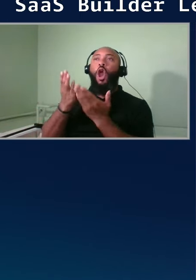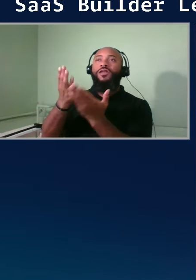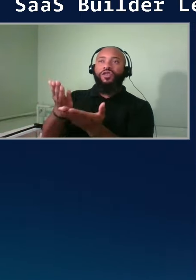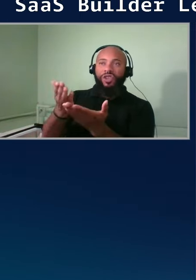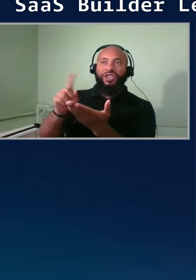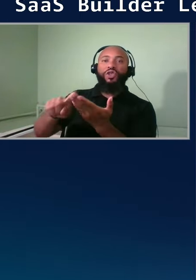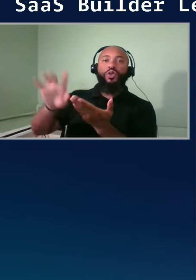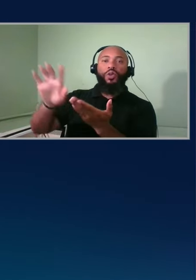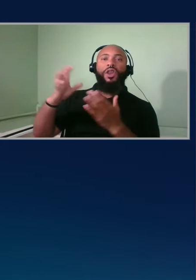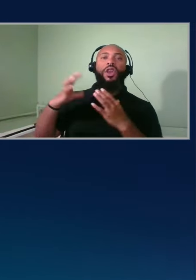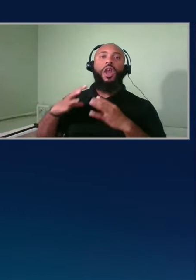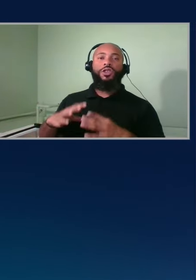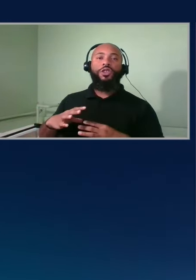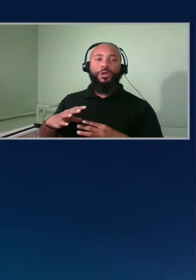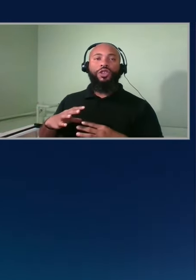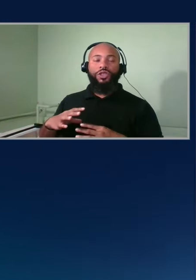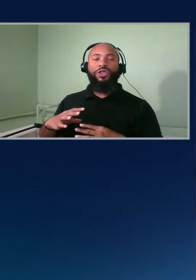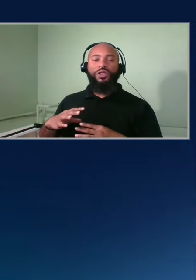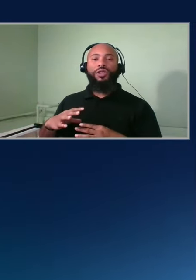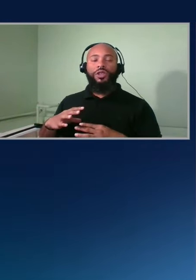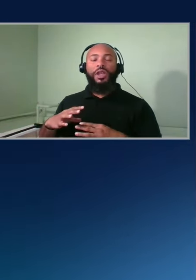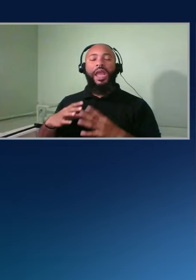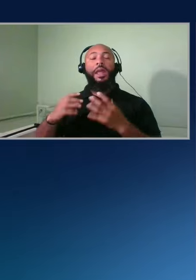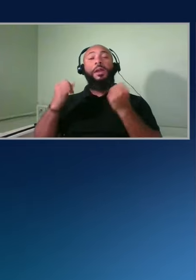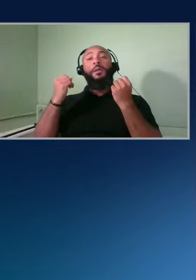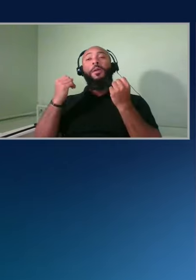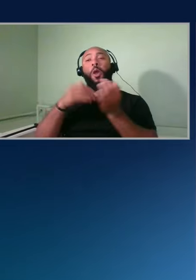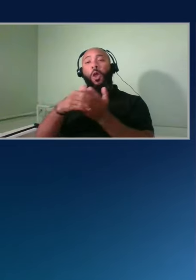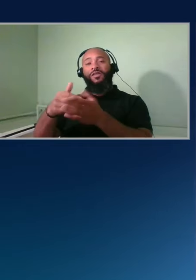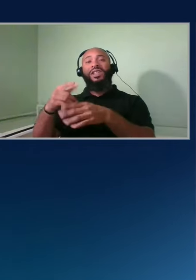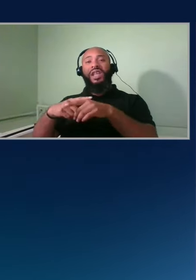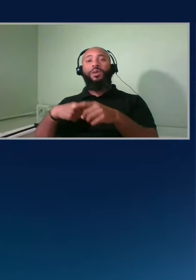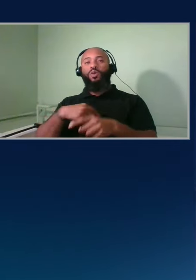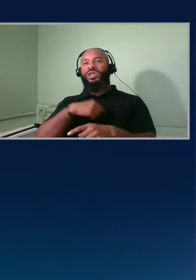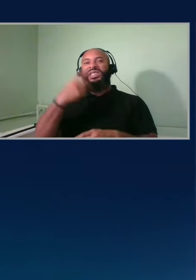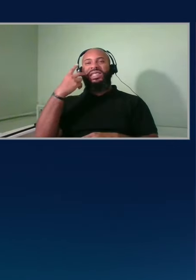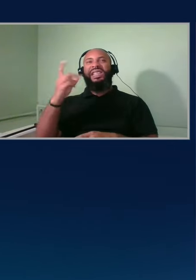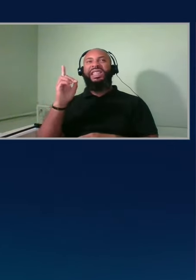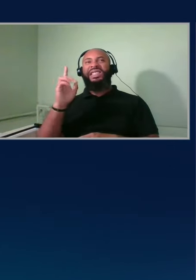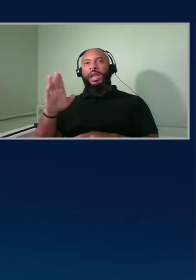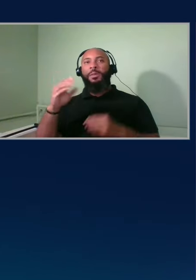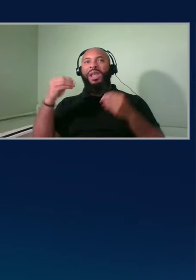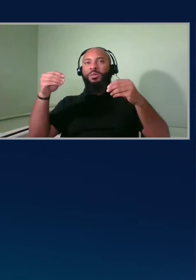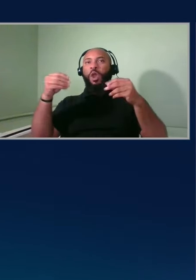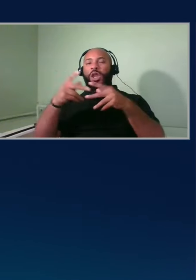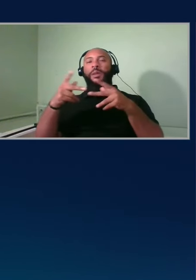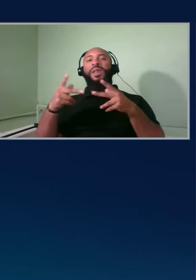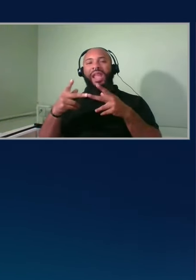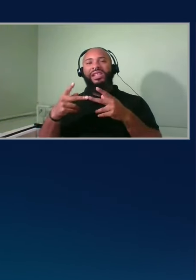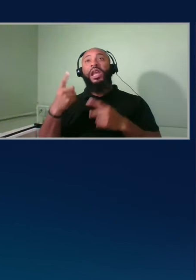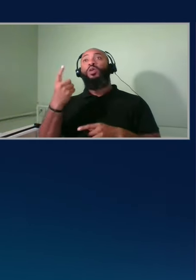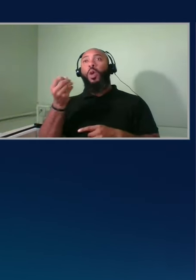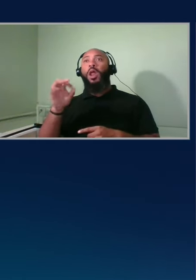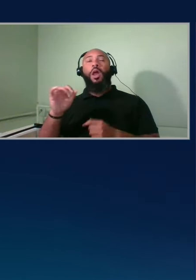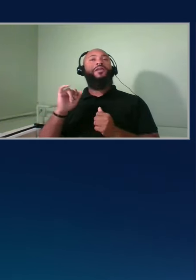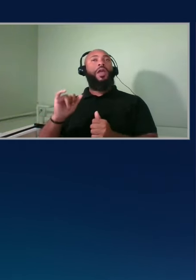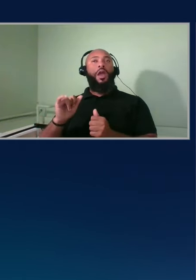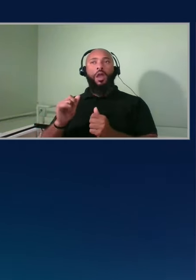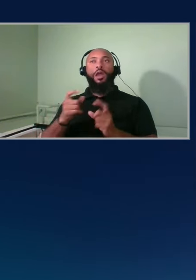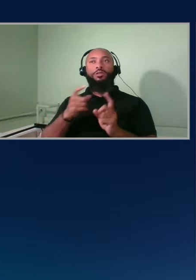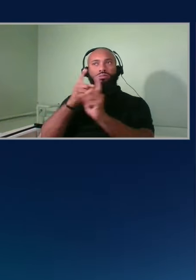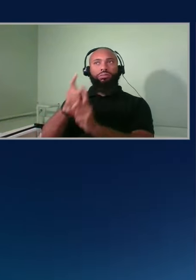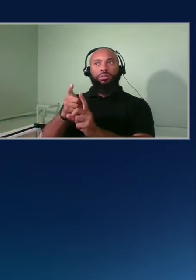And a lot of times we see the AWS marketplace as one of the go-to options and that helps